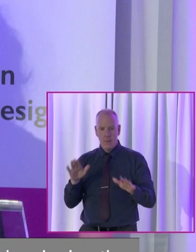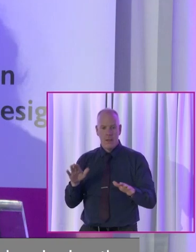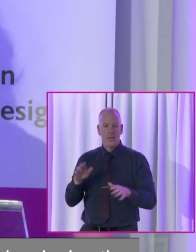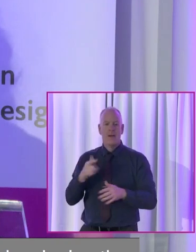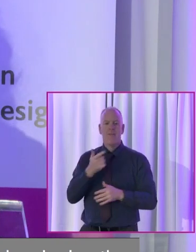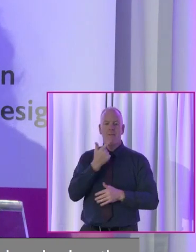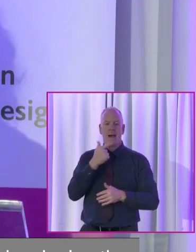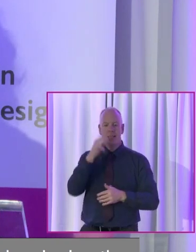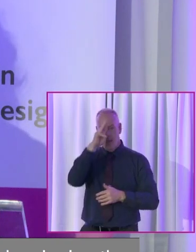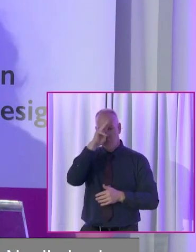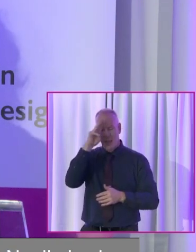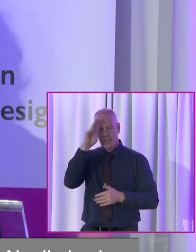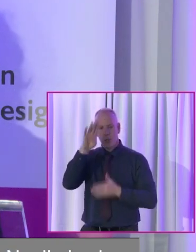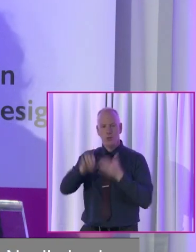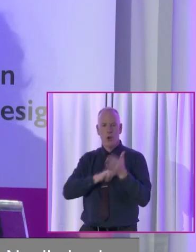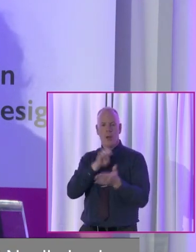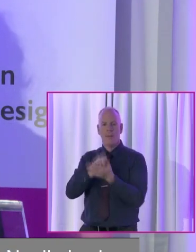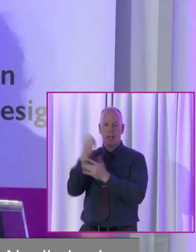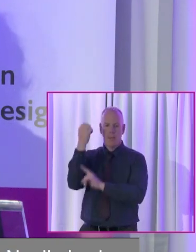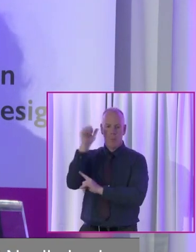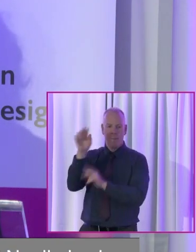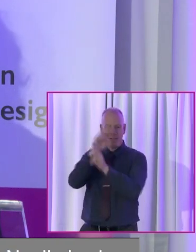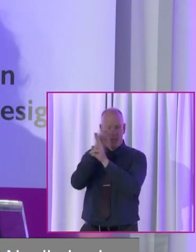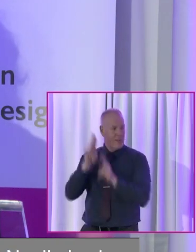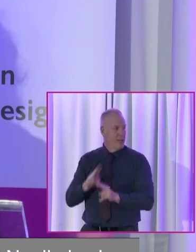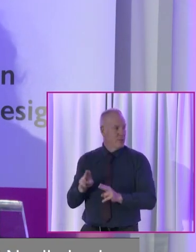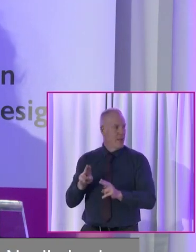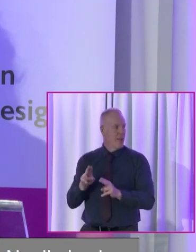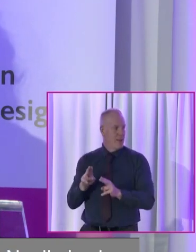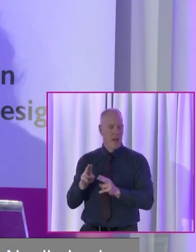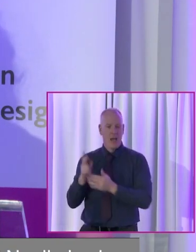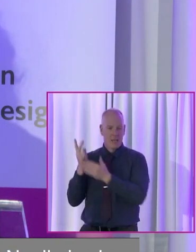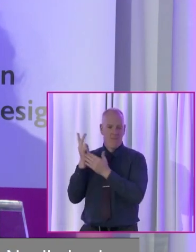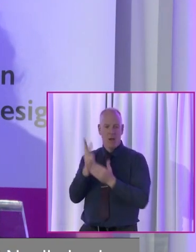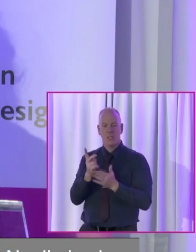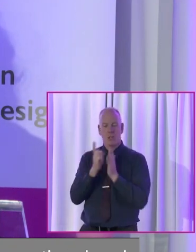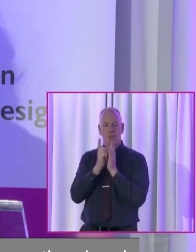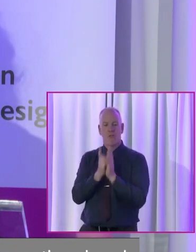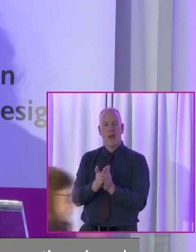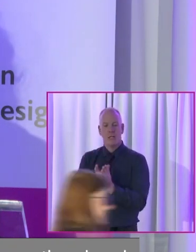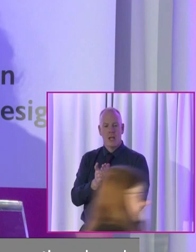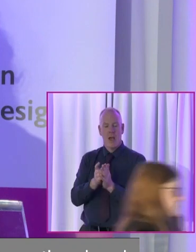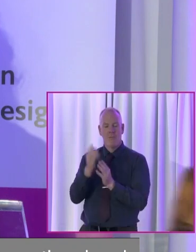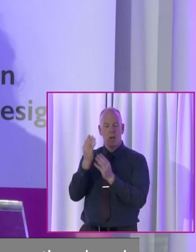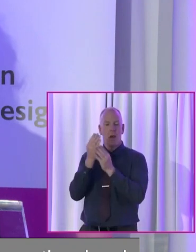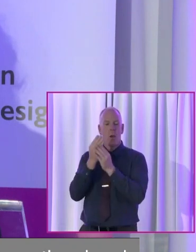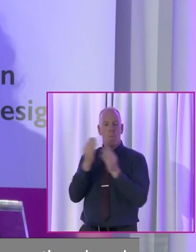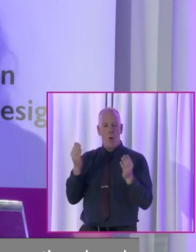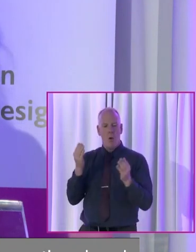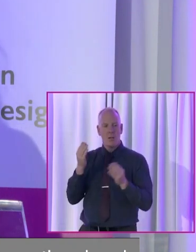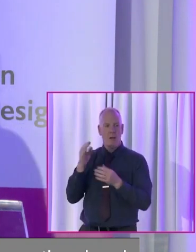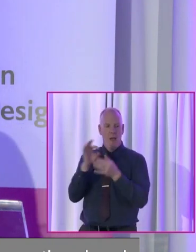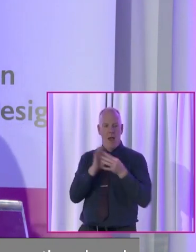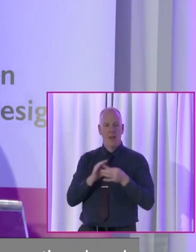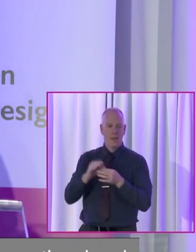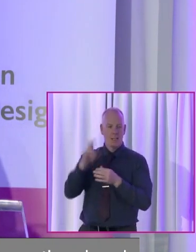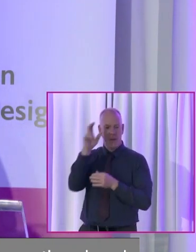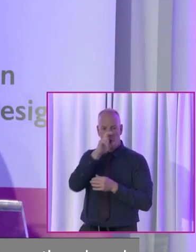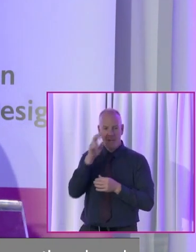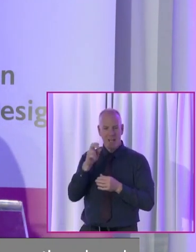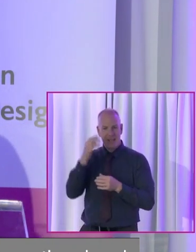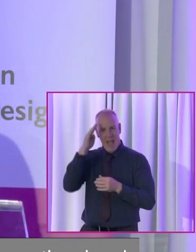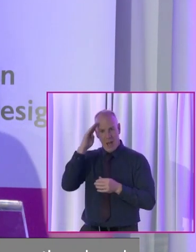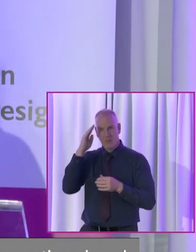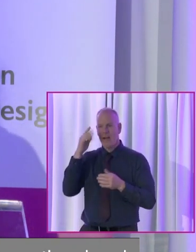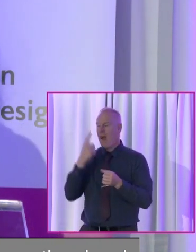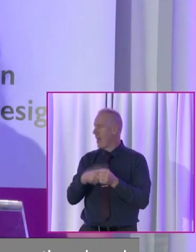Vice President of the European Movement International and a voluntary director of the board of Alliance Française Ireland. This is another hybrid